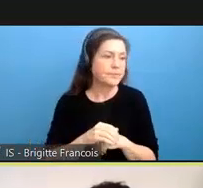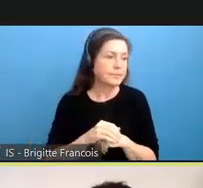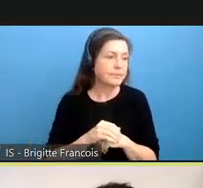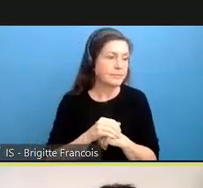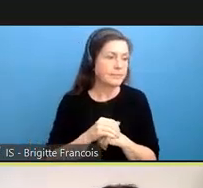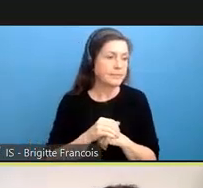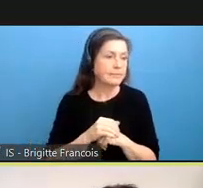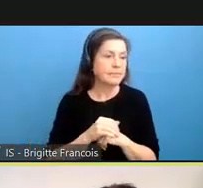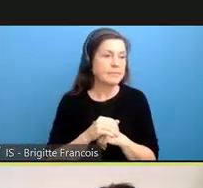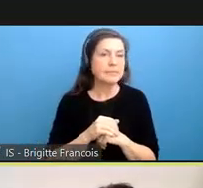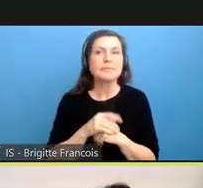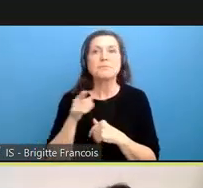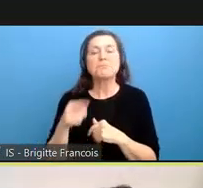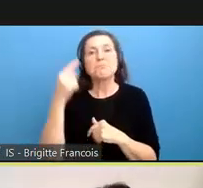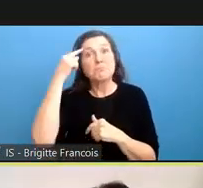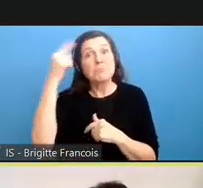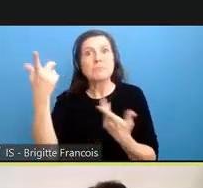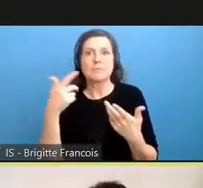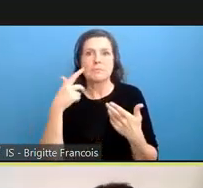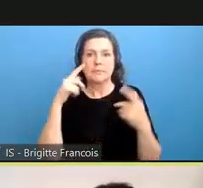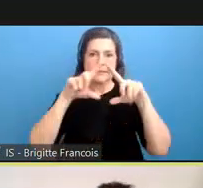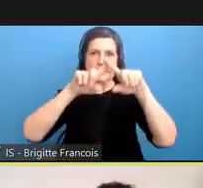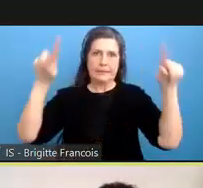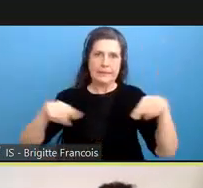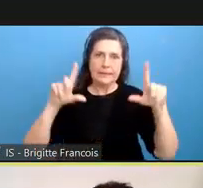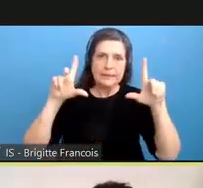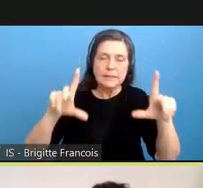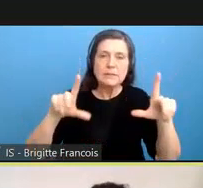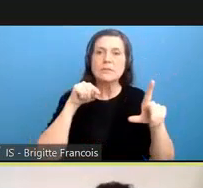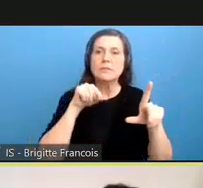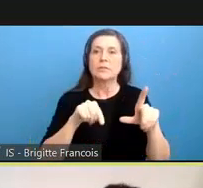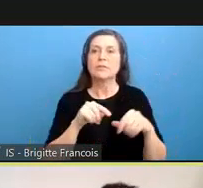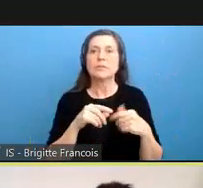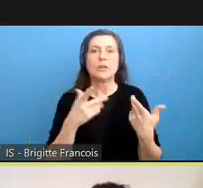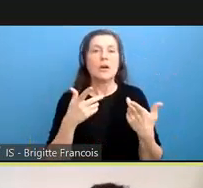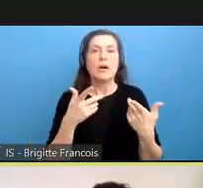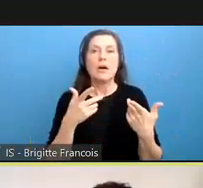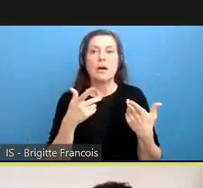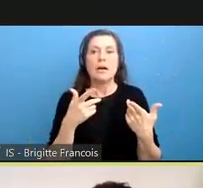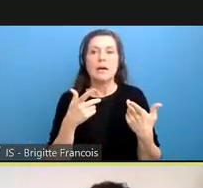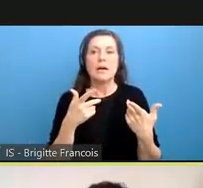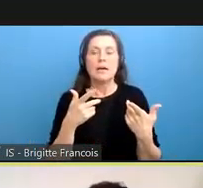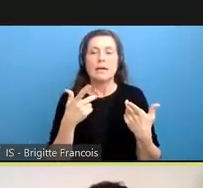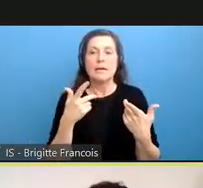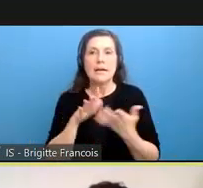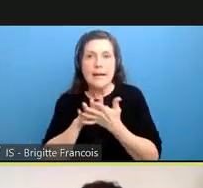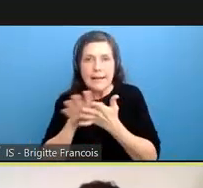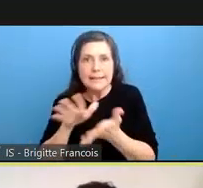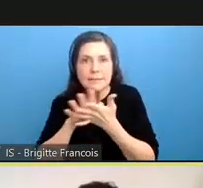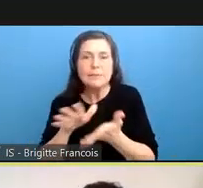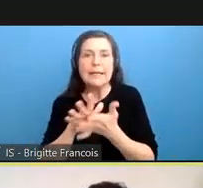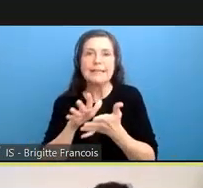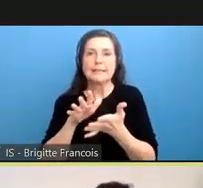practical solutions, or such as maybe taking the children out to look at trees and then explain the concept